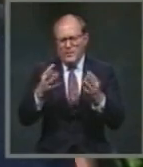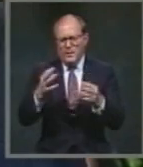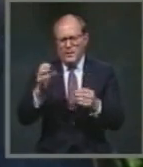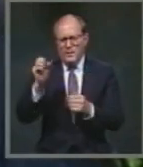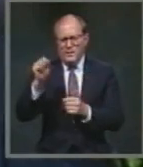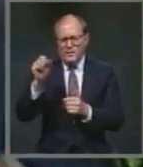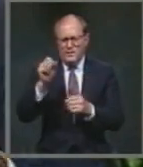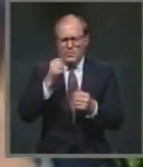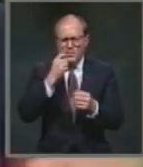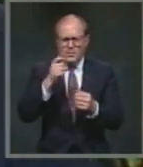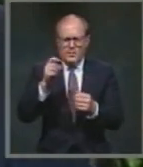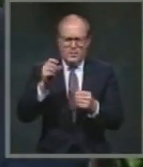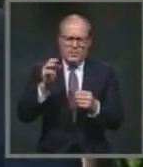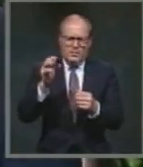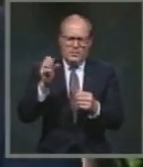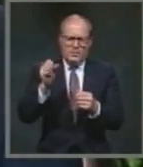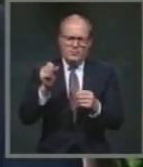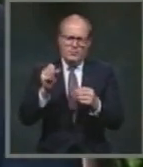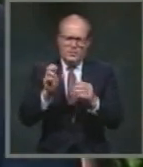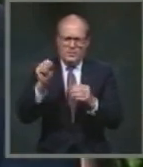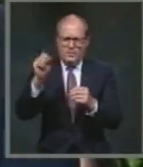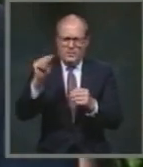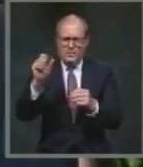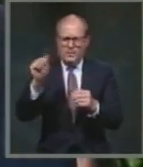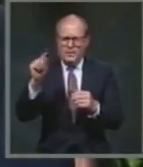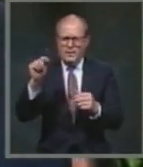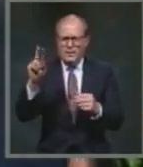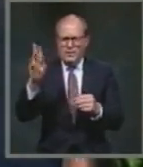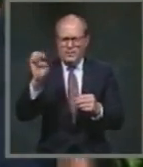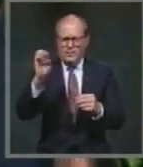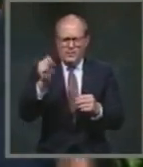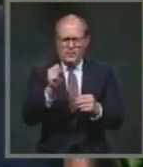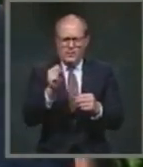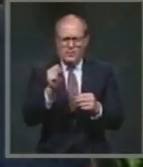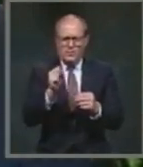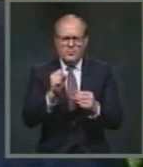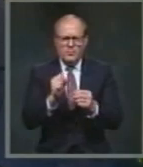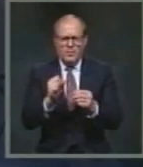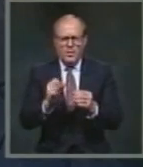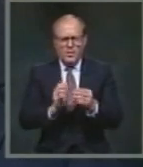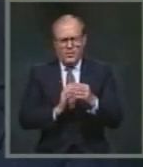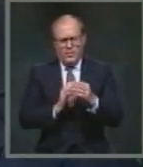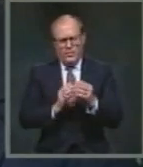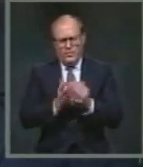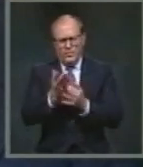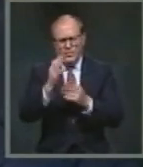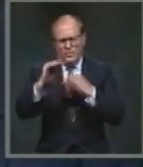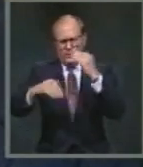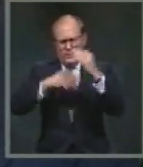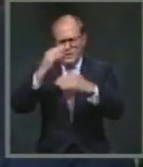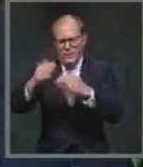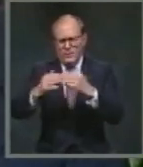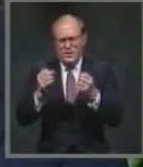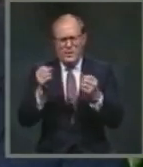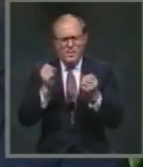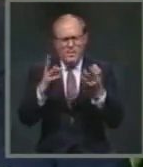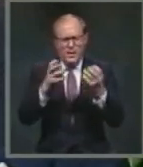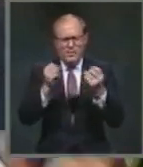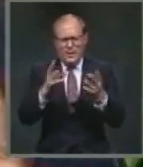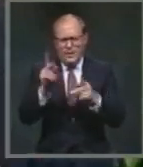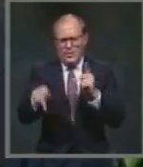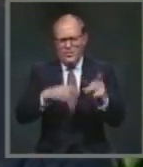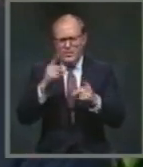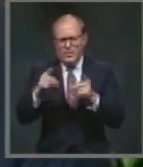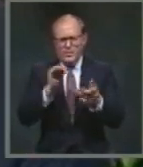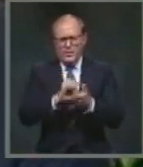men and events in the intervening years. Over the centuries, there have been billions of people who